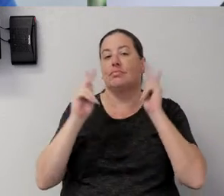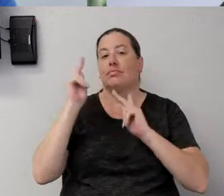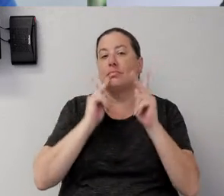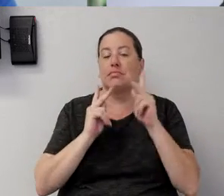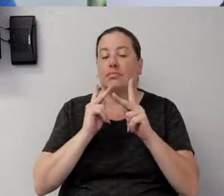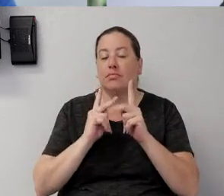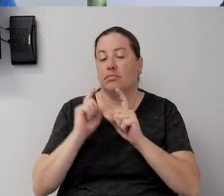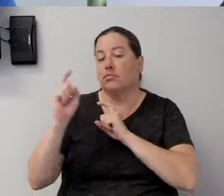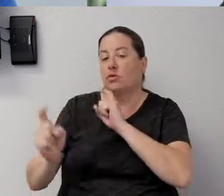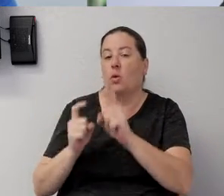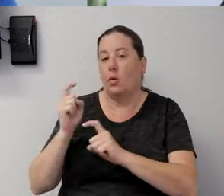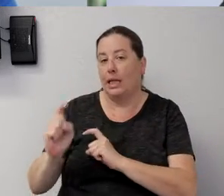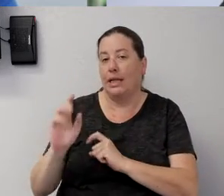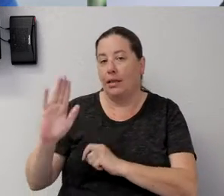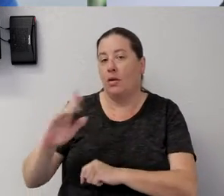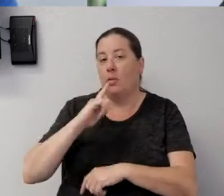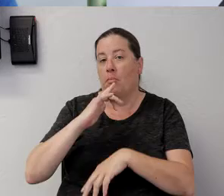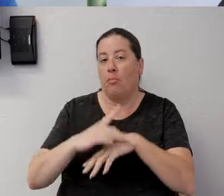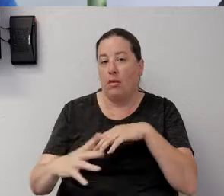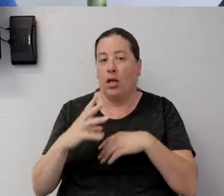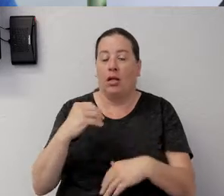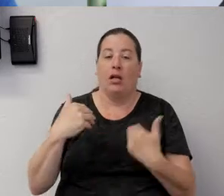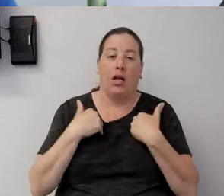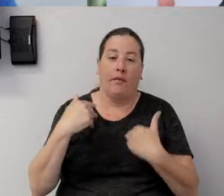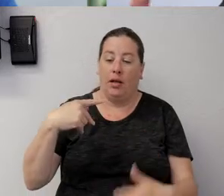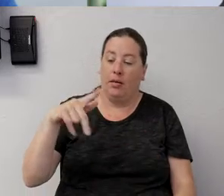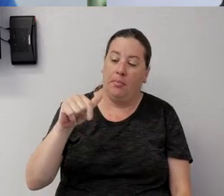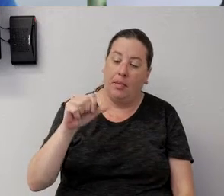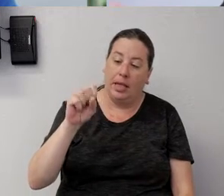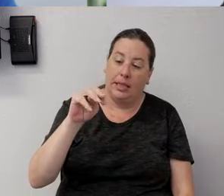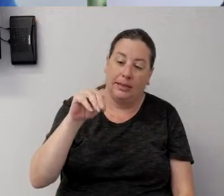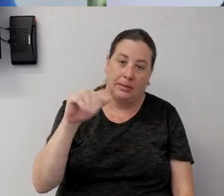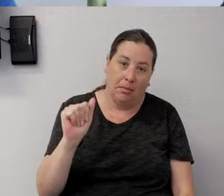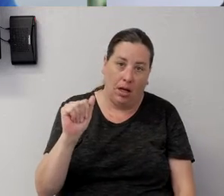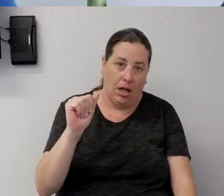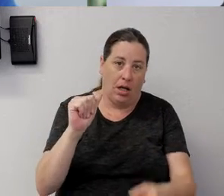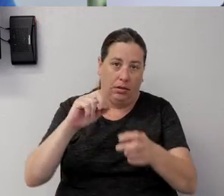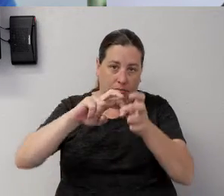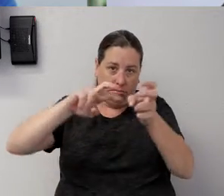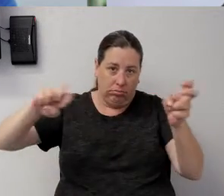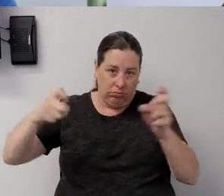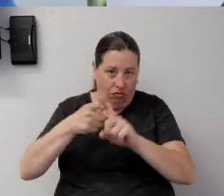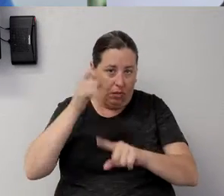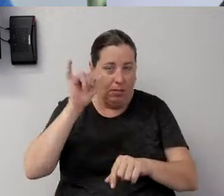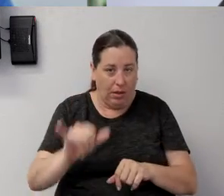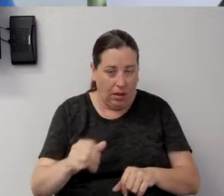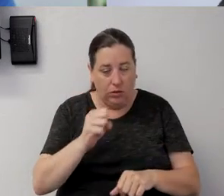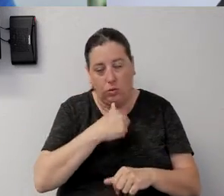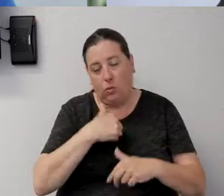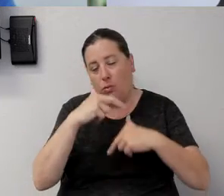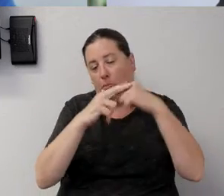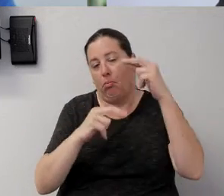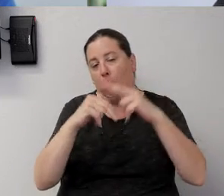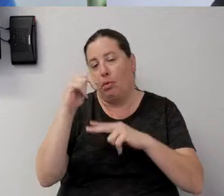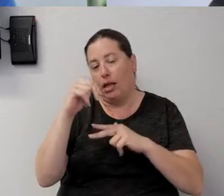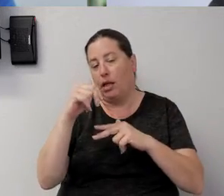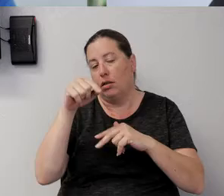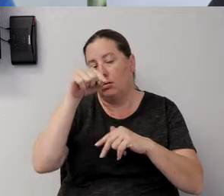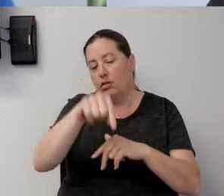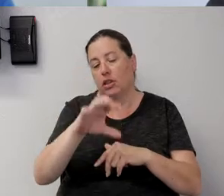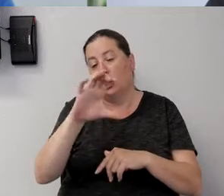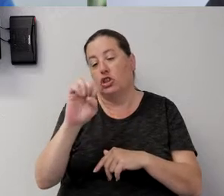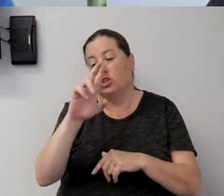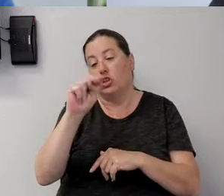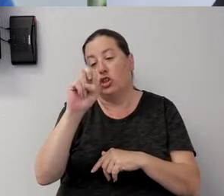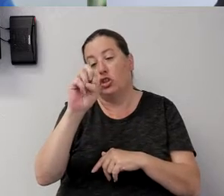their plasma extracted for that purpose. So we have built a protocol into our Cerner electronic health record that